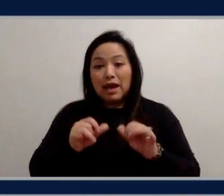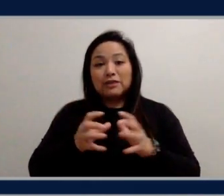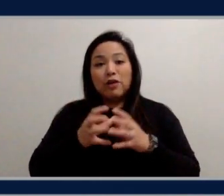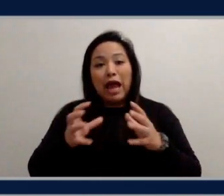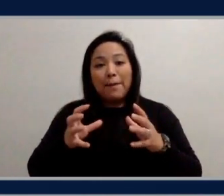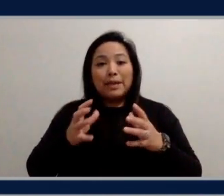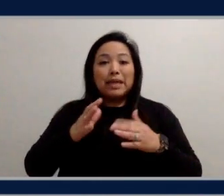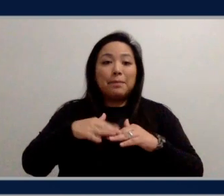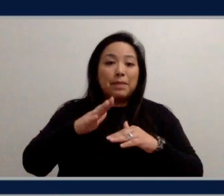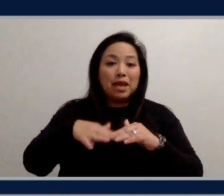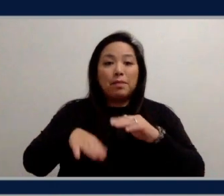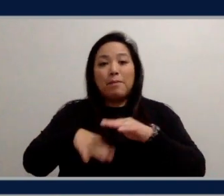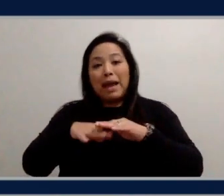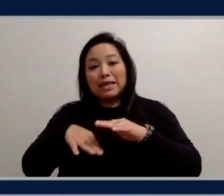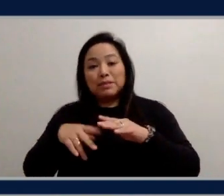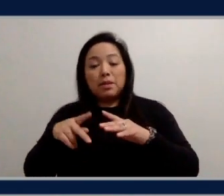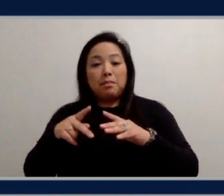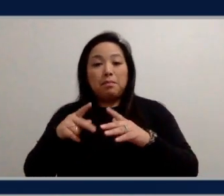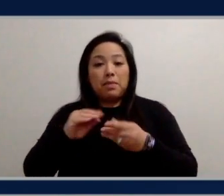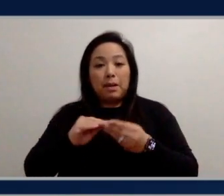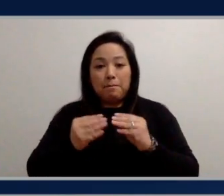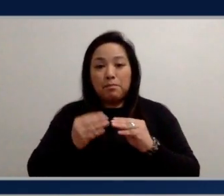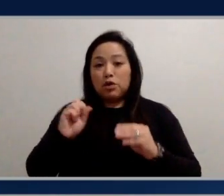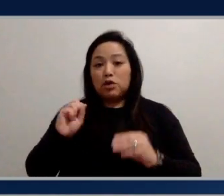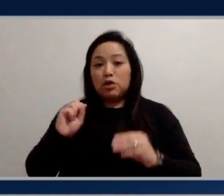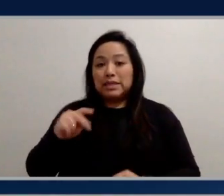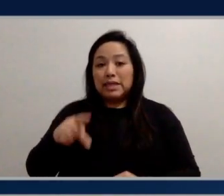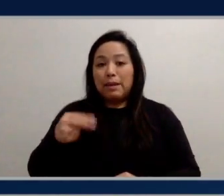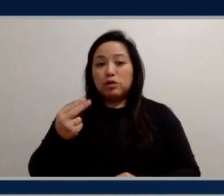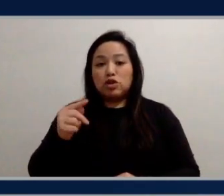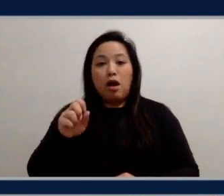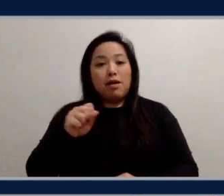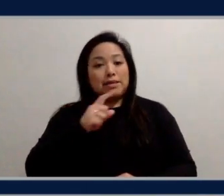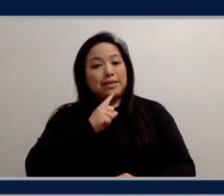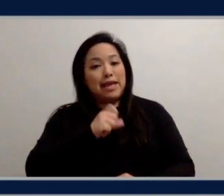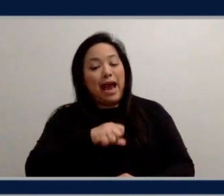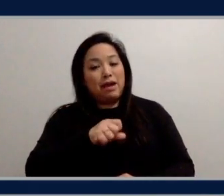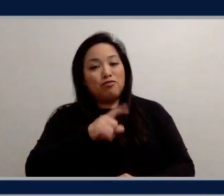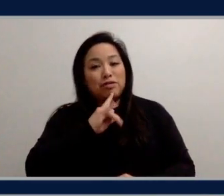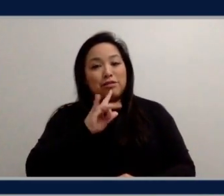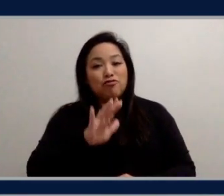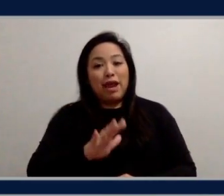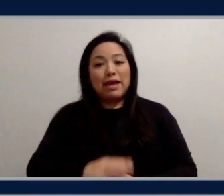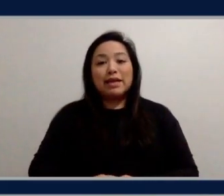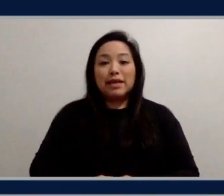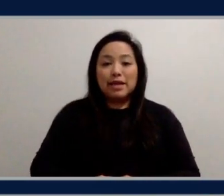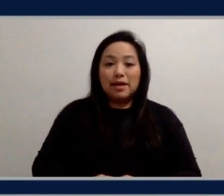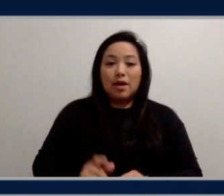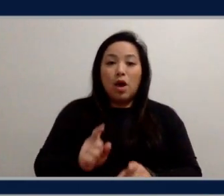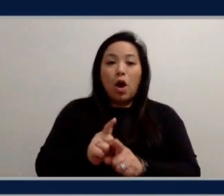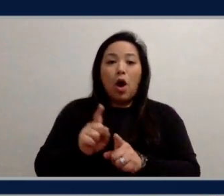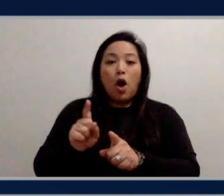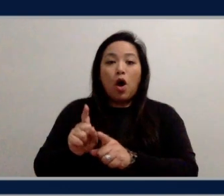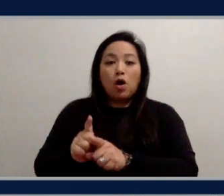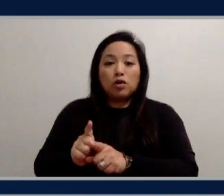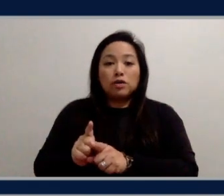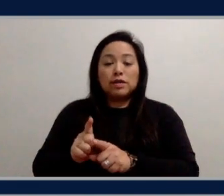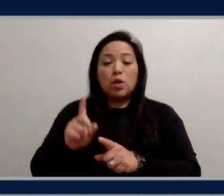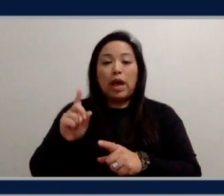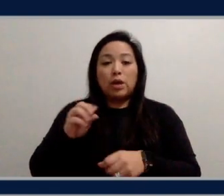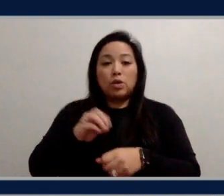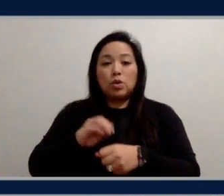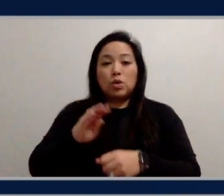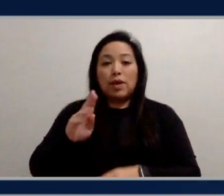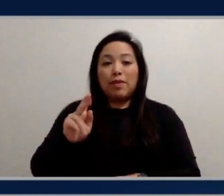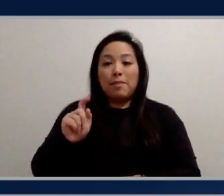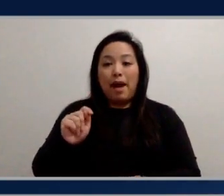number of snapshots to keep? They can. Okay. Absolutely. It's all configurable. They can also disable it on that bucket or at a table level